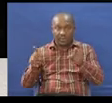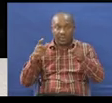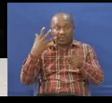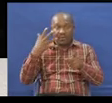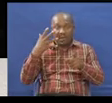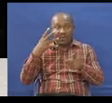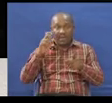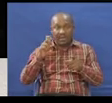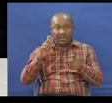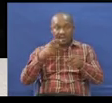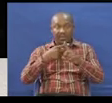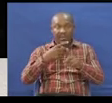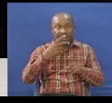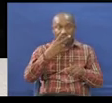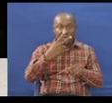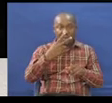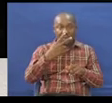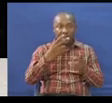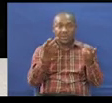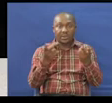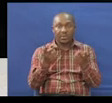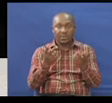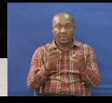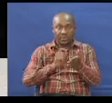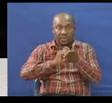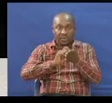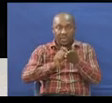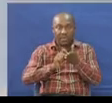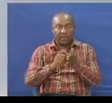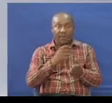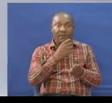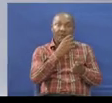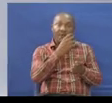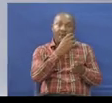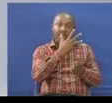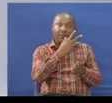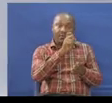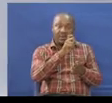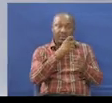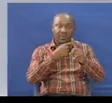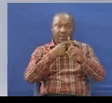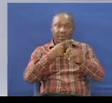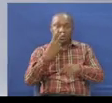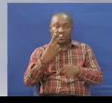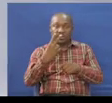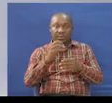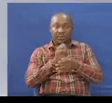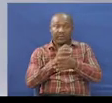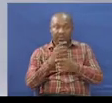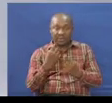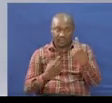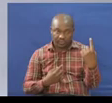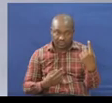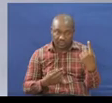here. So 5x plus 2, 5x plus 2, it's common. You write it. 5x plus 2, it's one of the